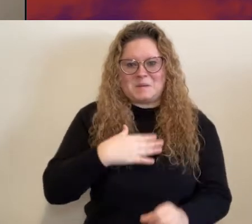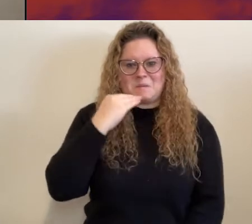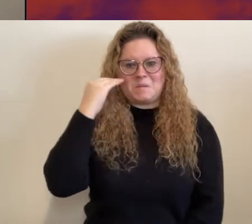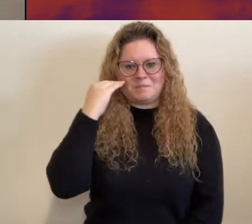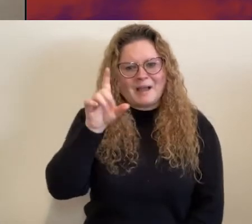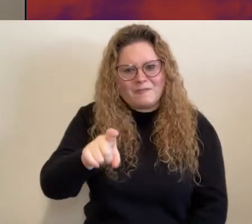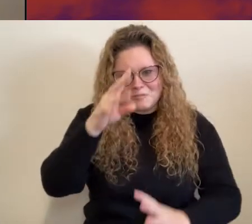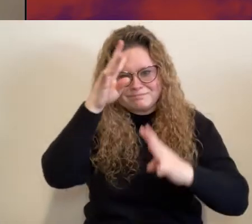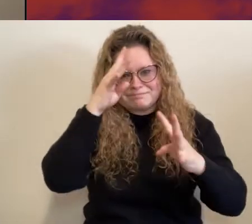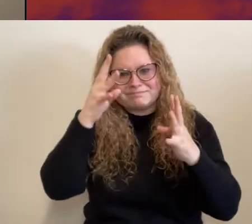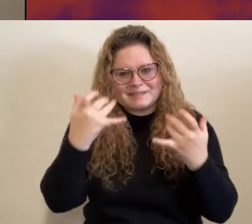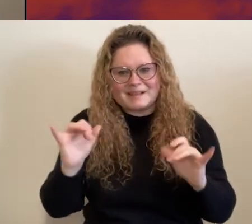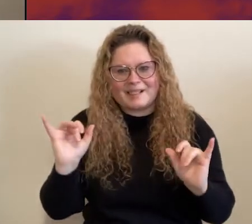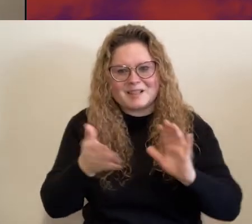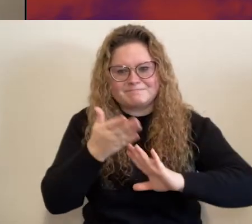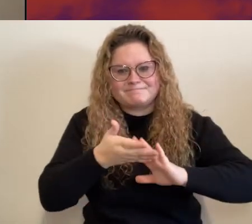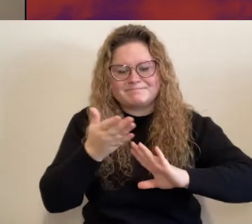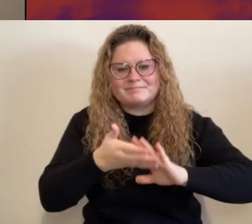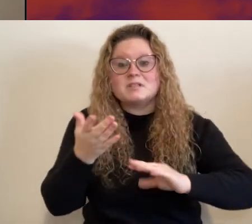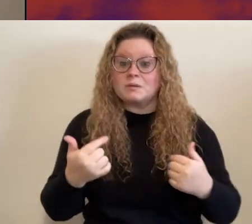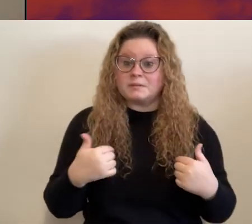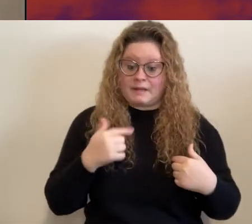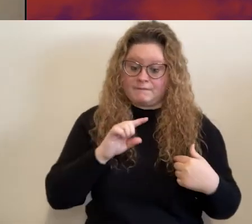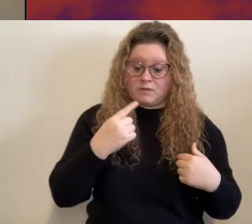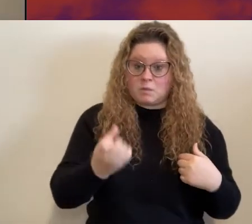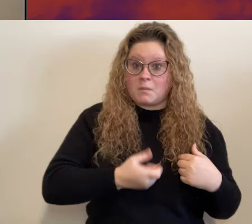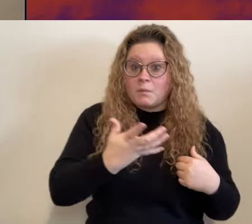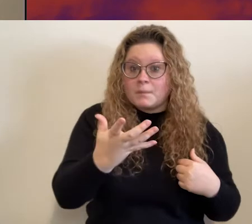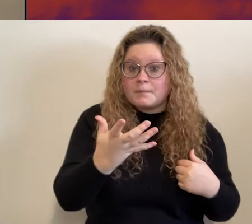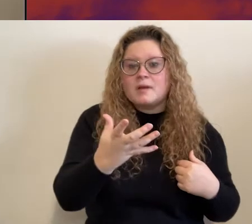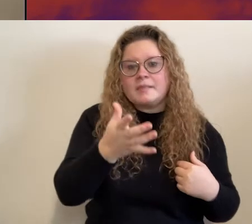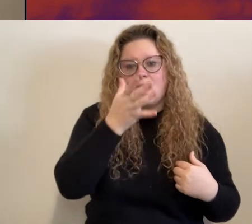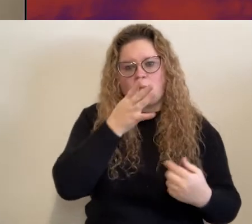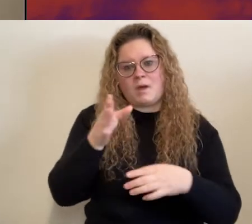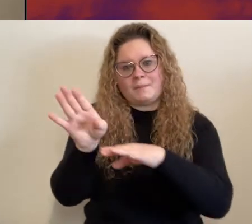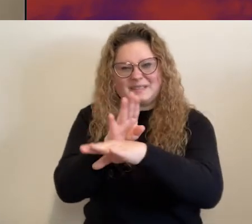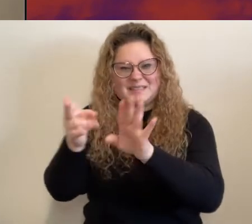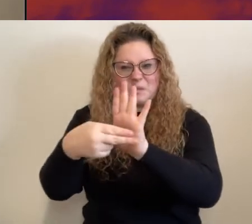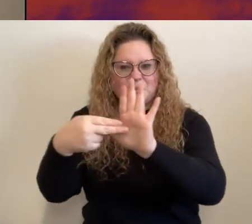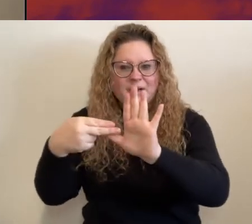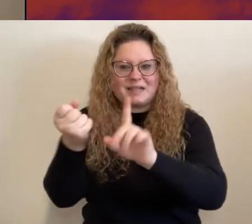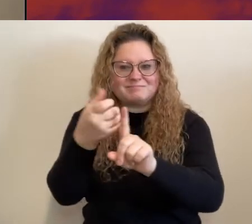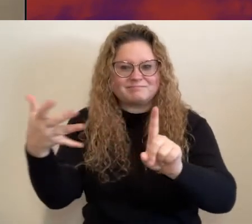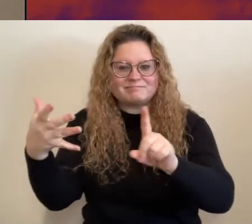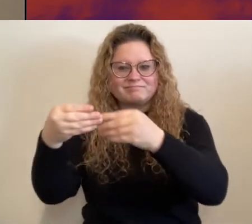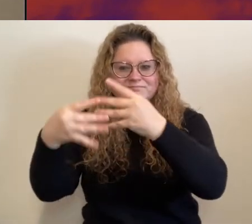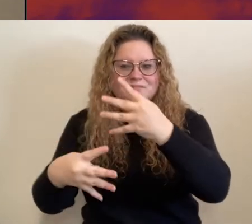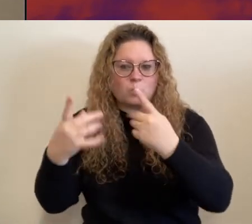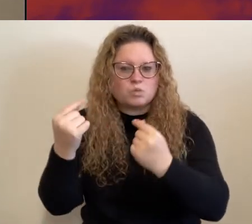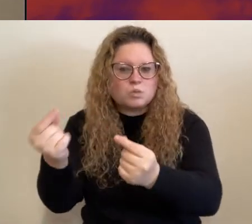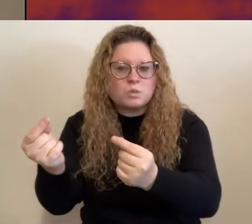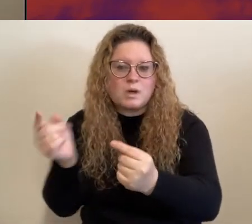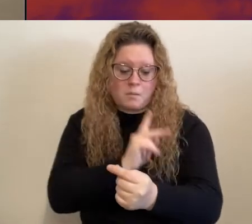Yes, I'll do a little poem, and then I'm going to go through the different aspects of branding and how your potent personality needs